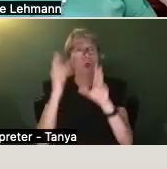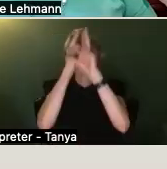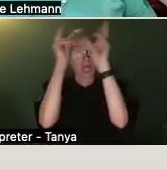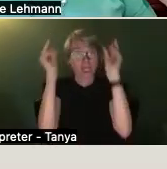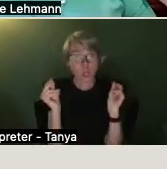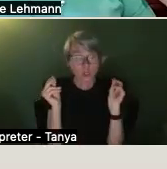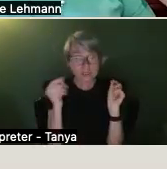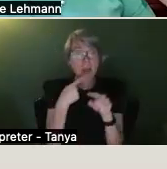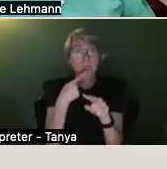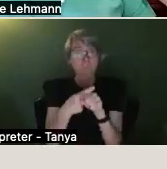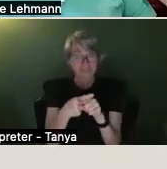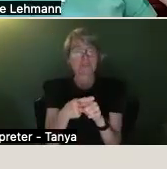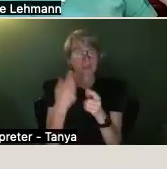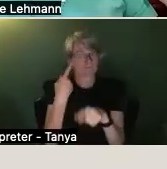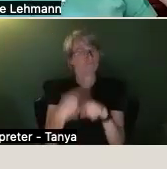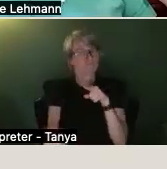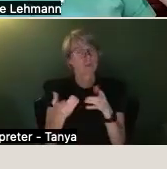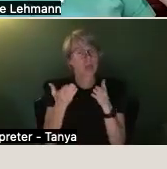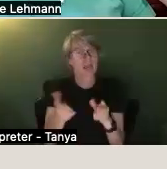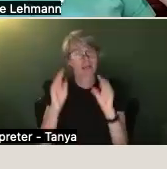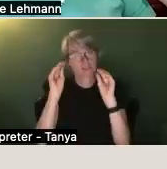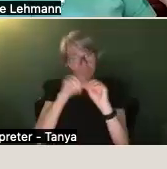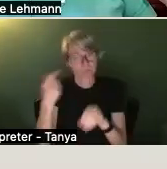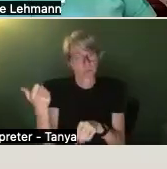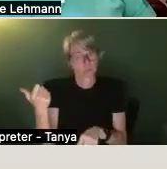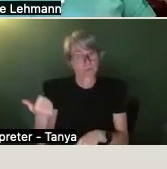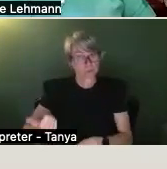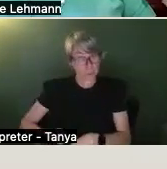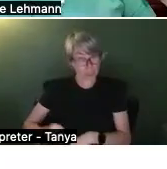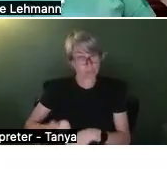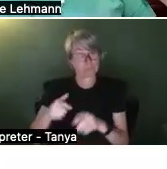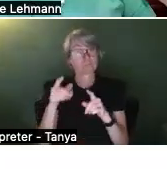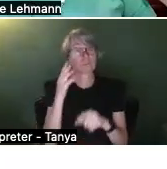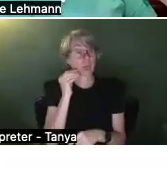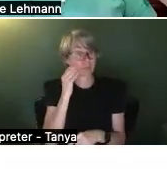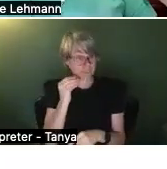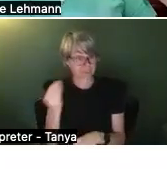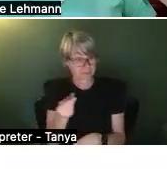credentialed diabetes educator and work with people with intellectual disability too.